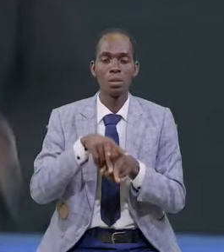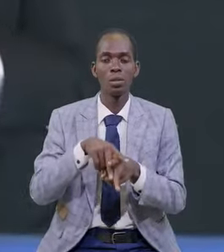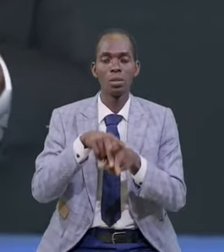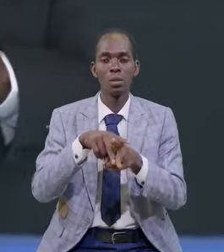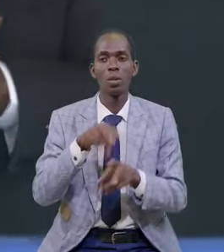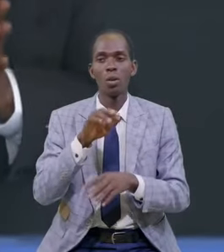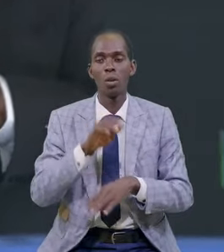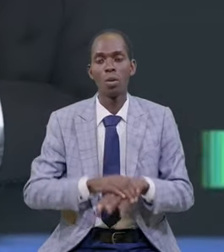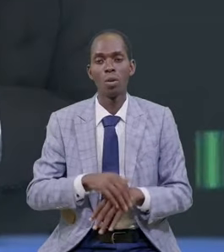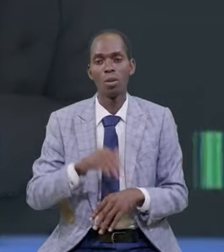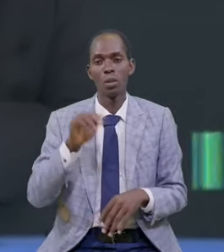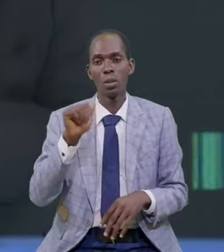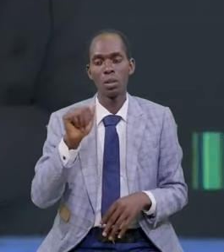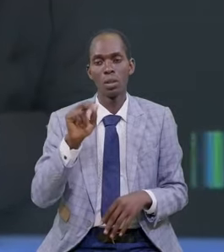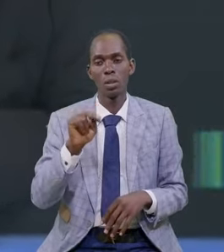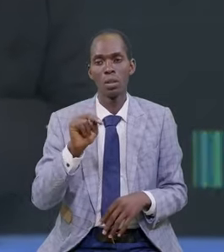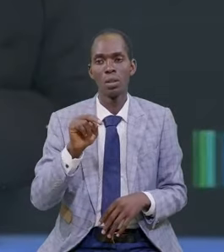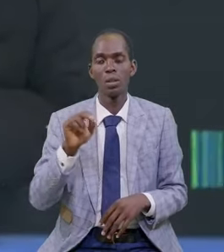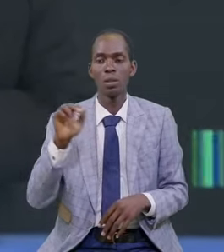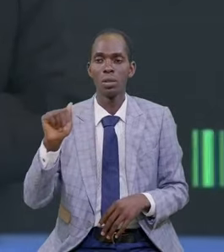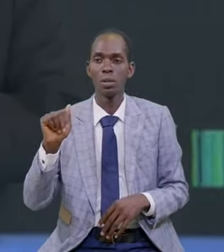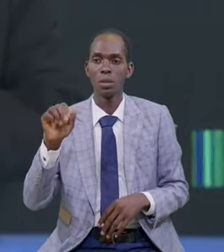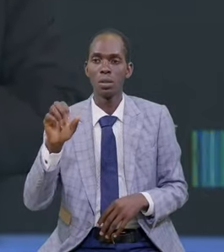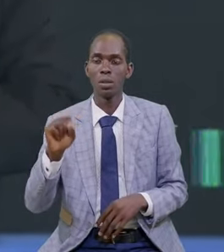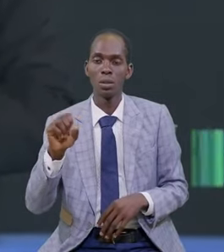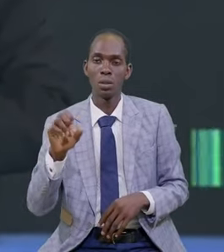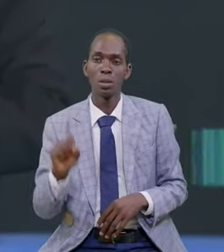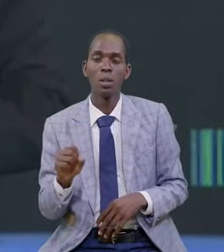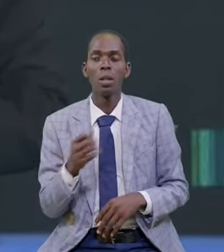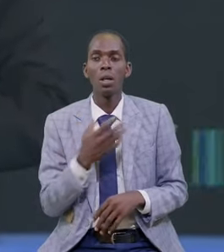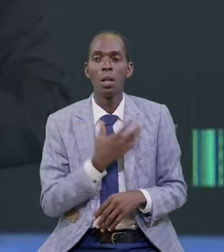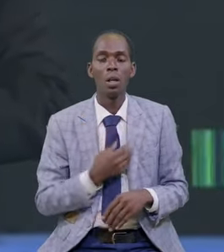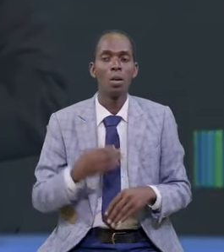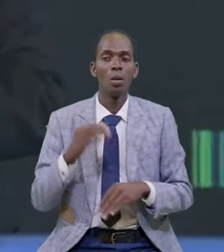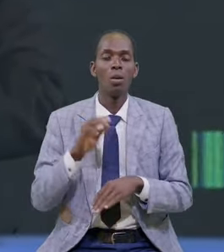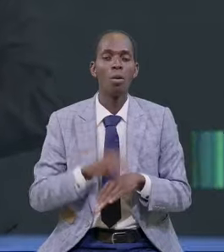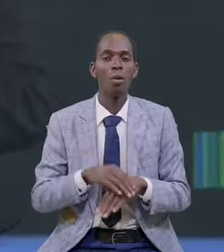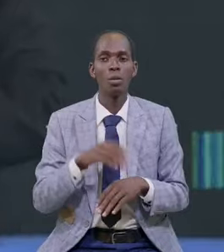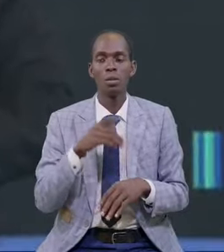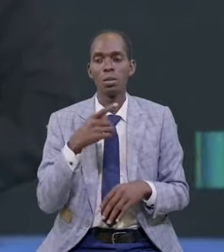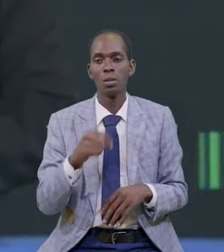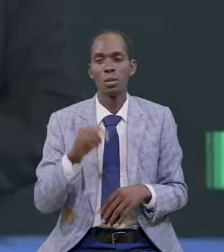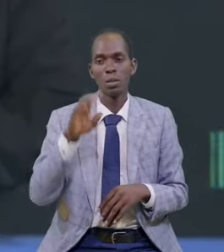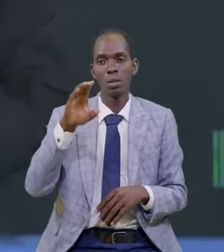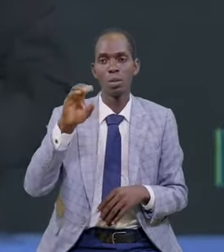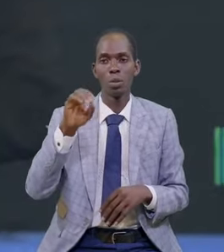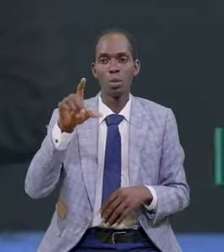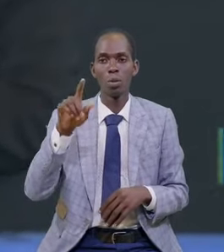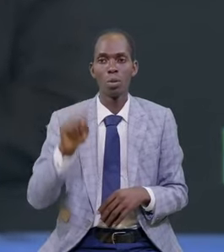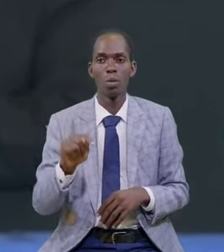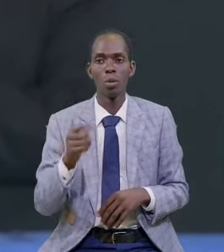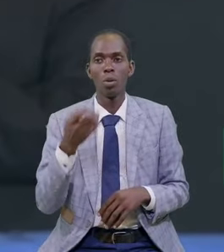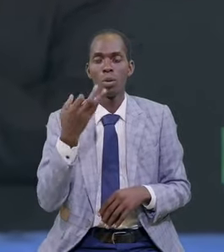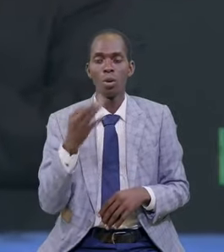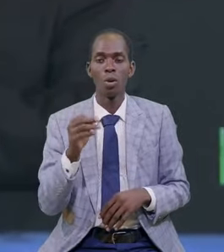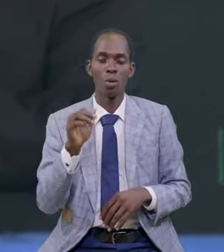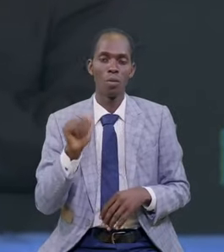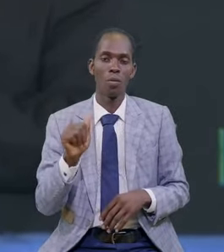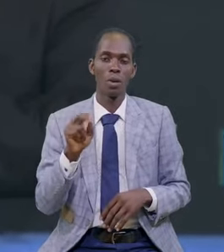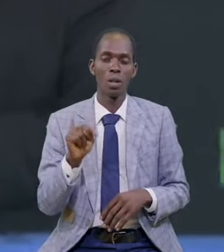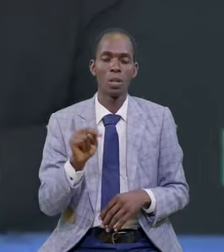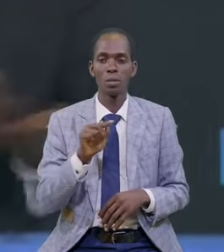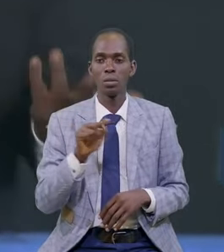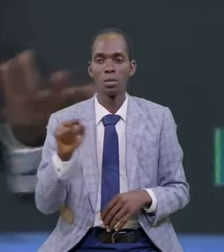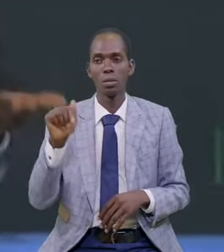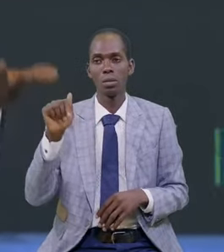ass and upon the cult of the upon as we're talking about